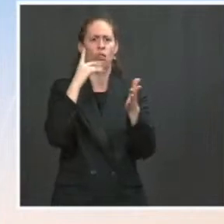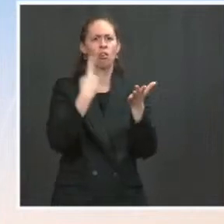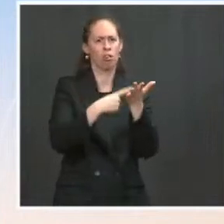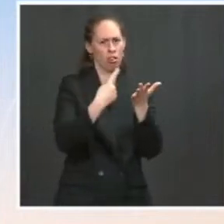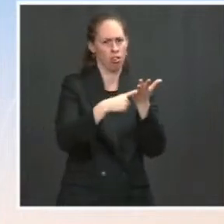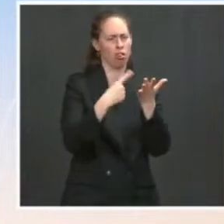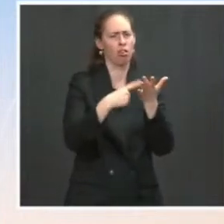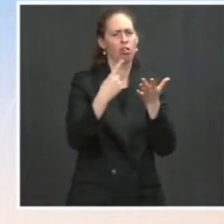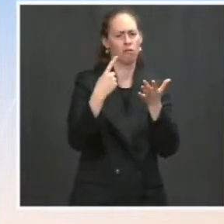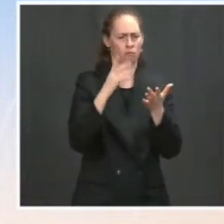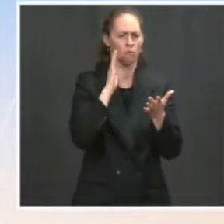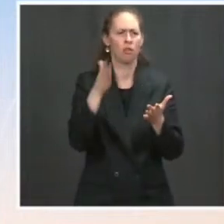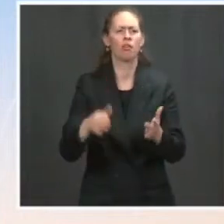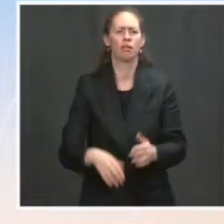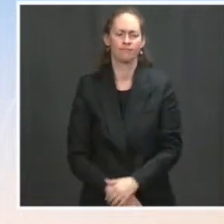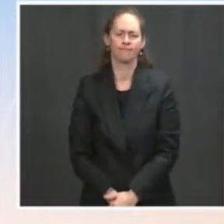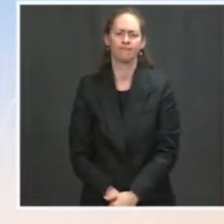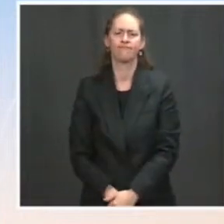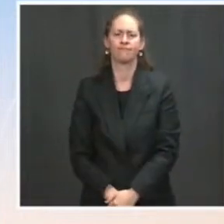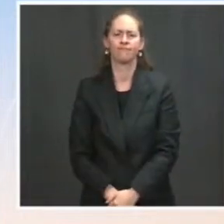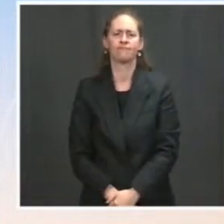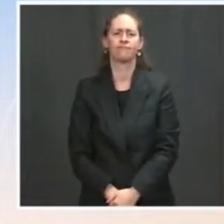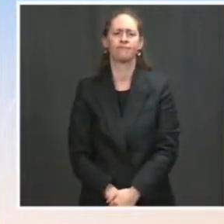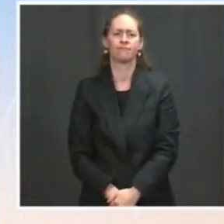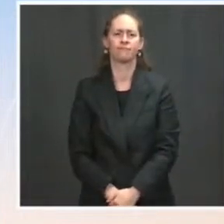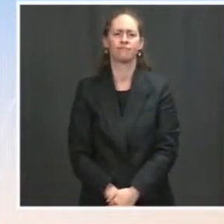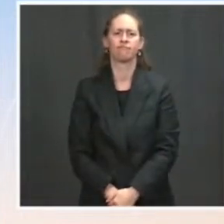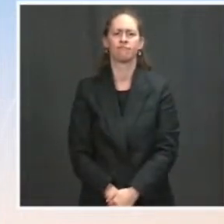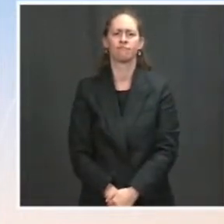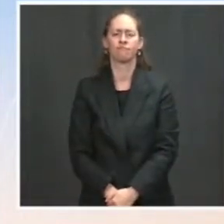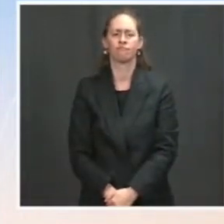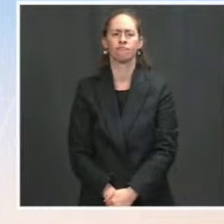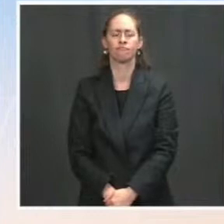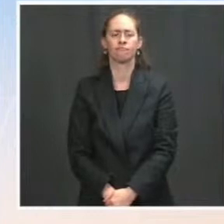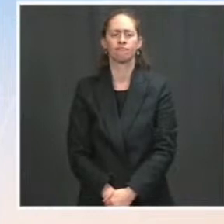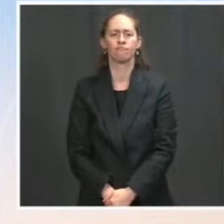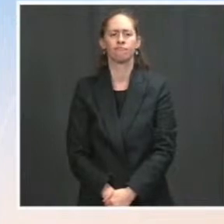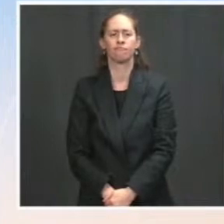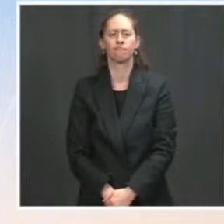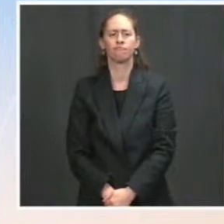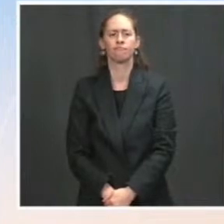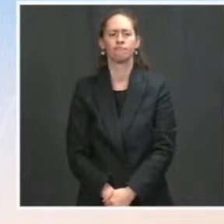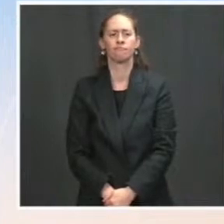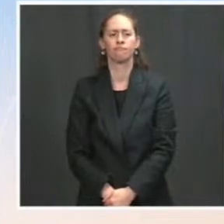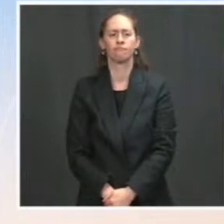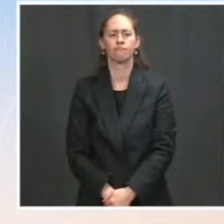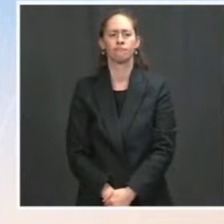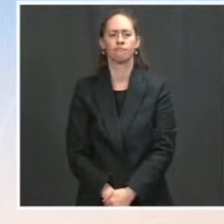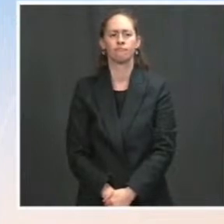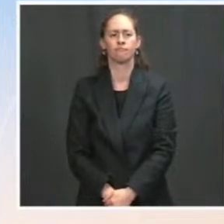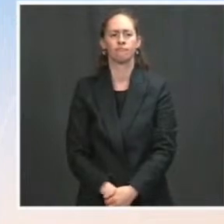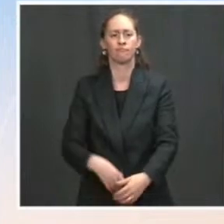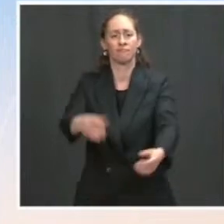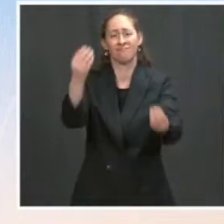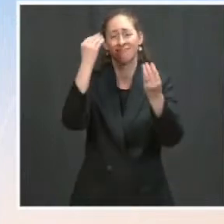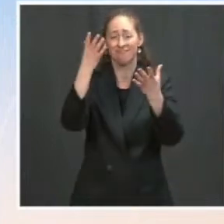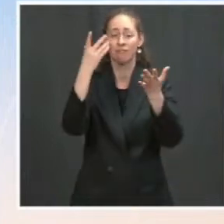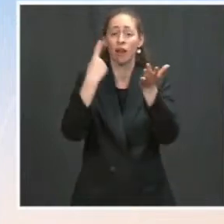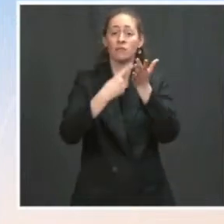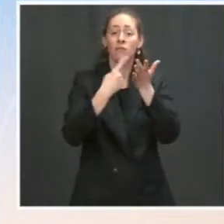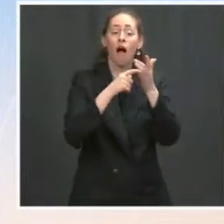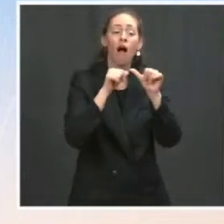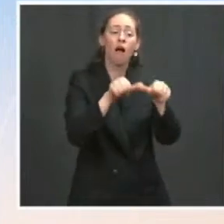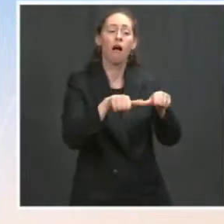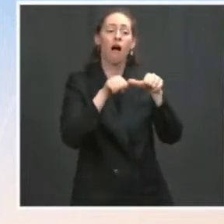of issues and a range of items on the agenda during that meeting. But the discussions are ongoing, and there are a range of